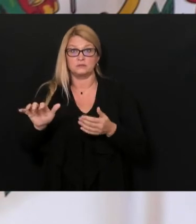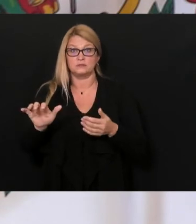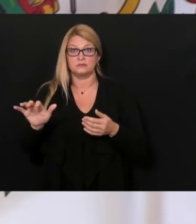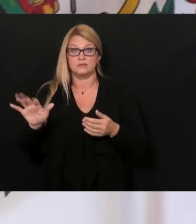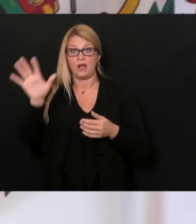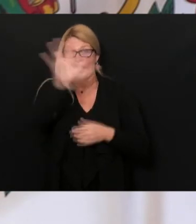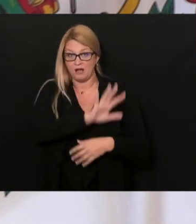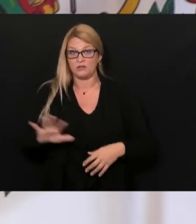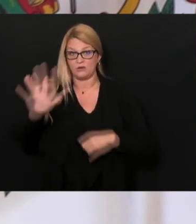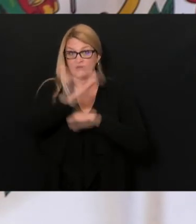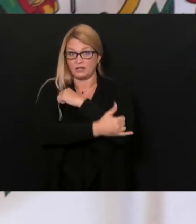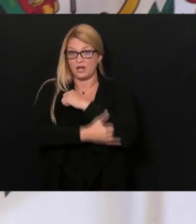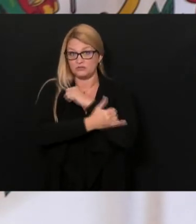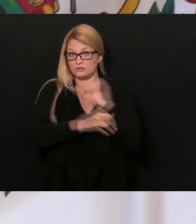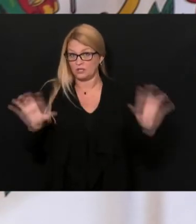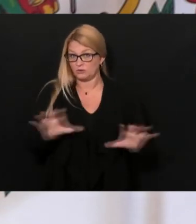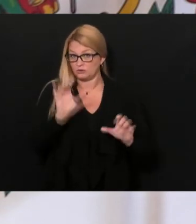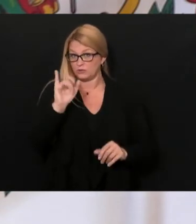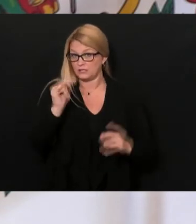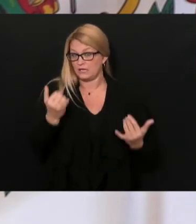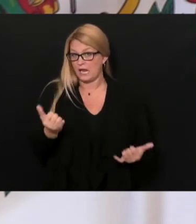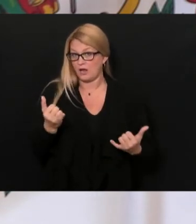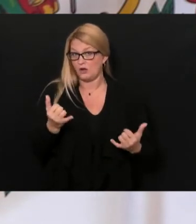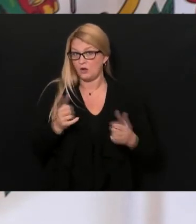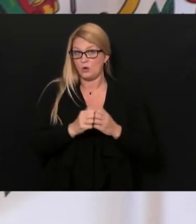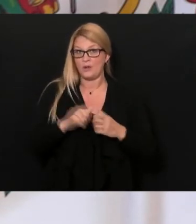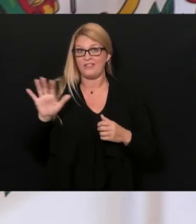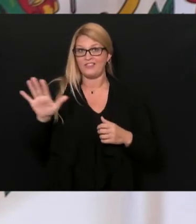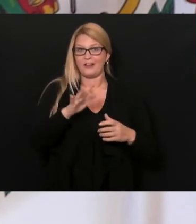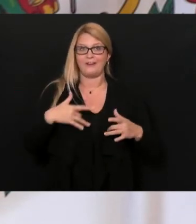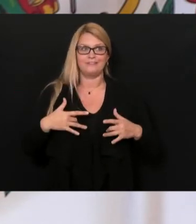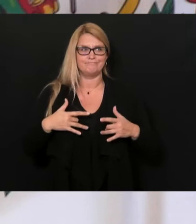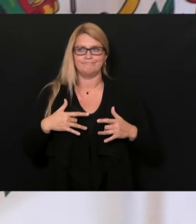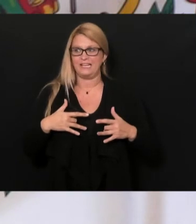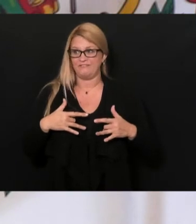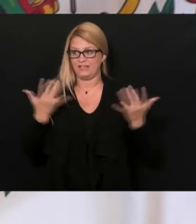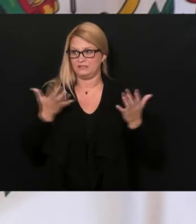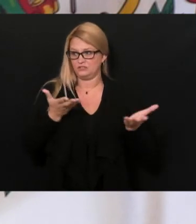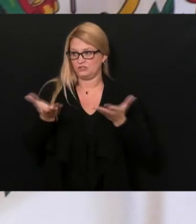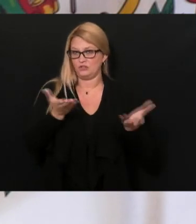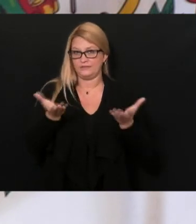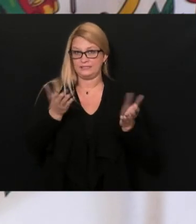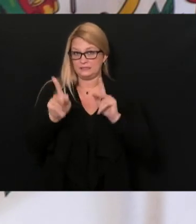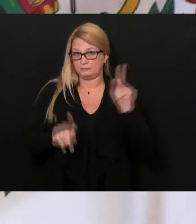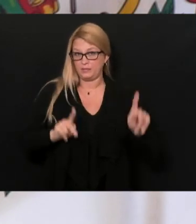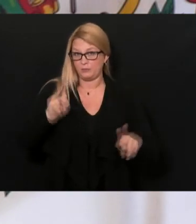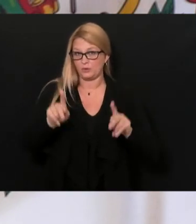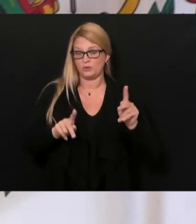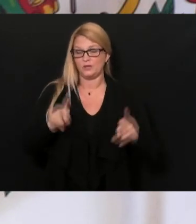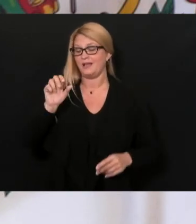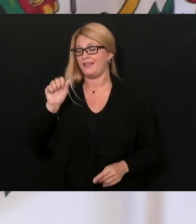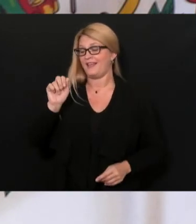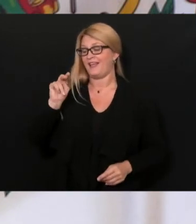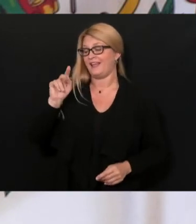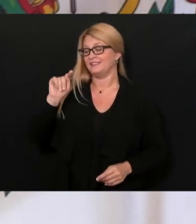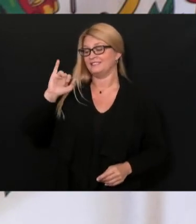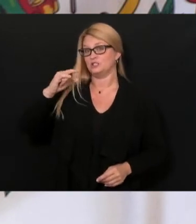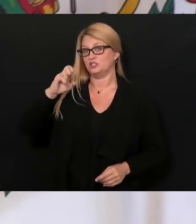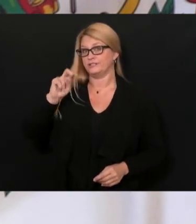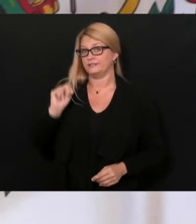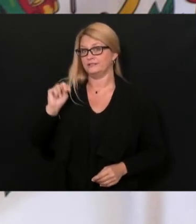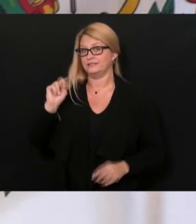that now. They do that, you know, with their event services people and everything, you know, and this antigen test.